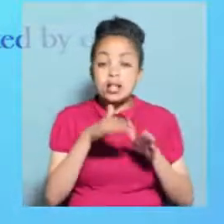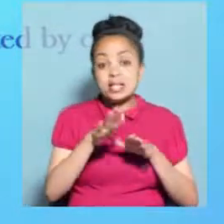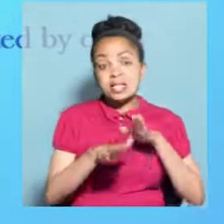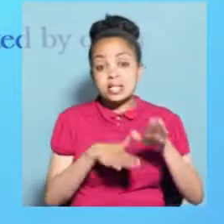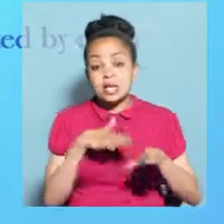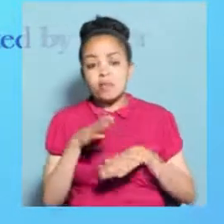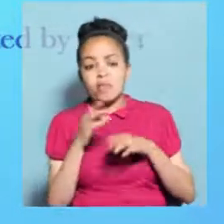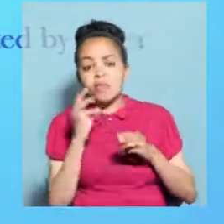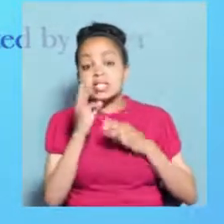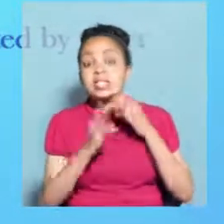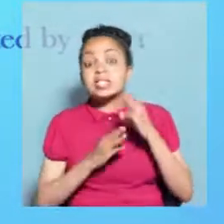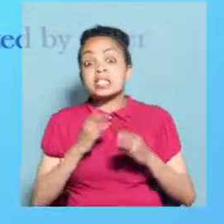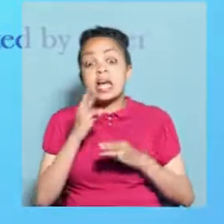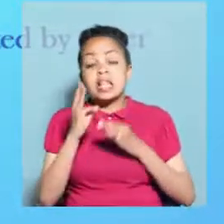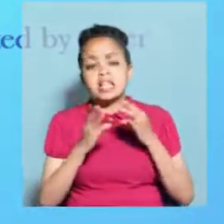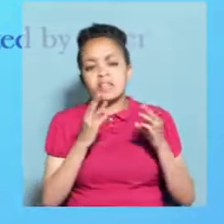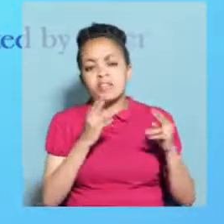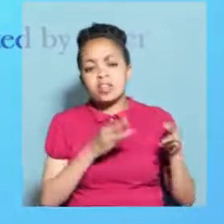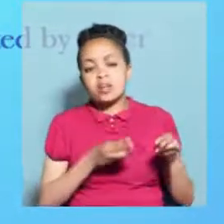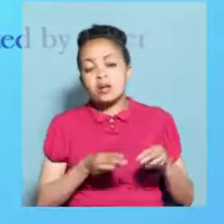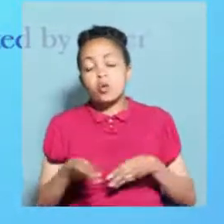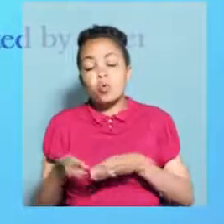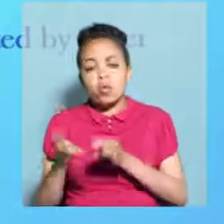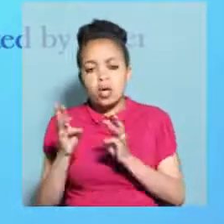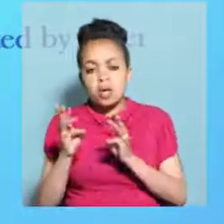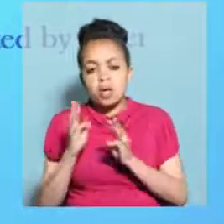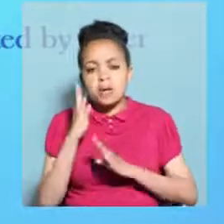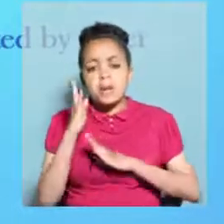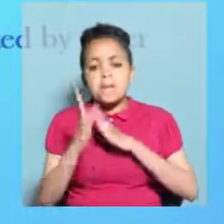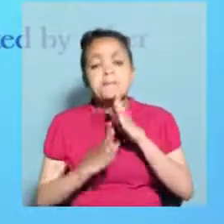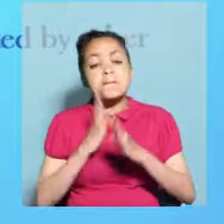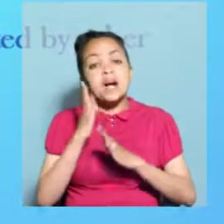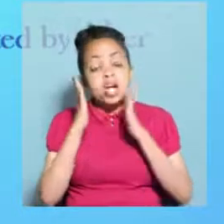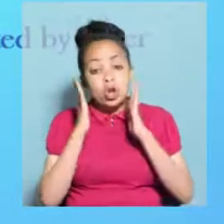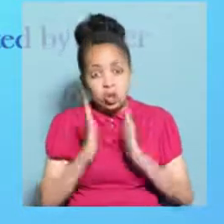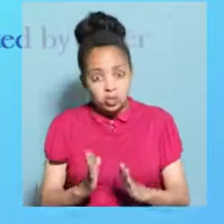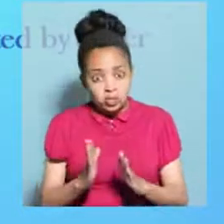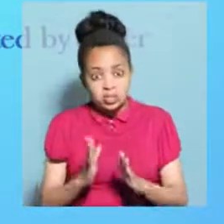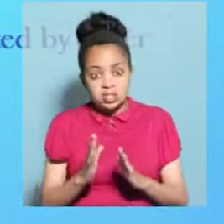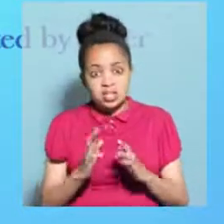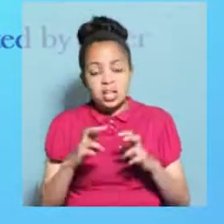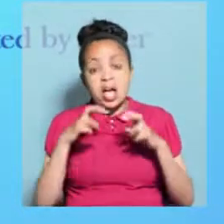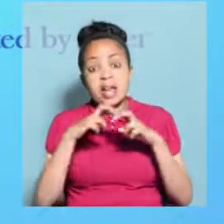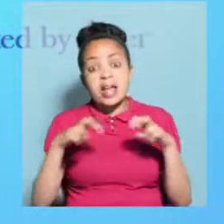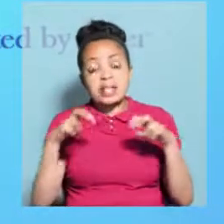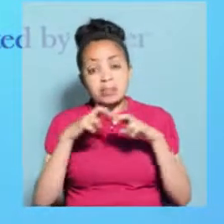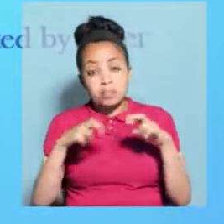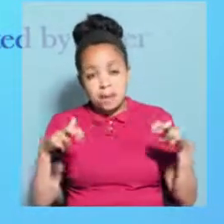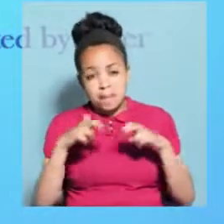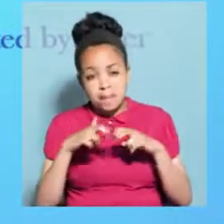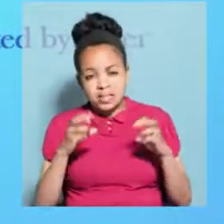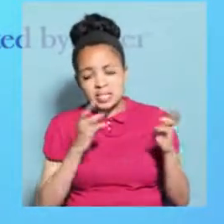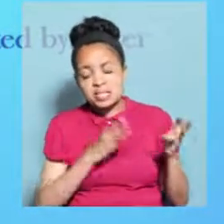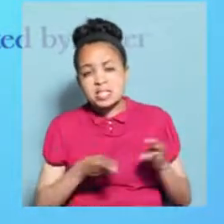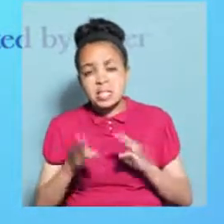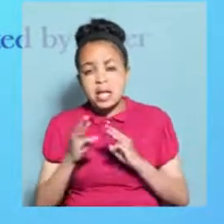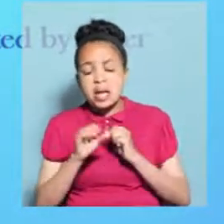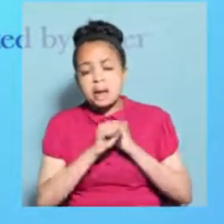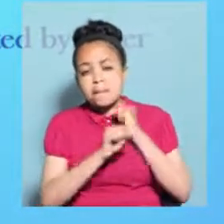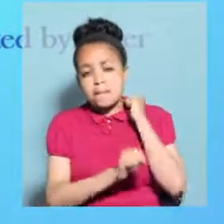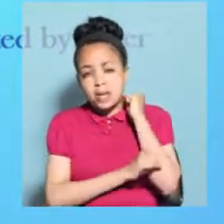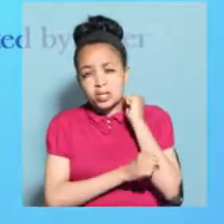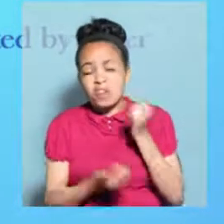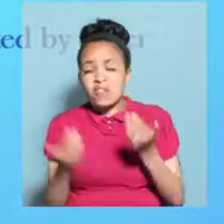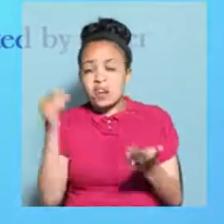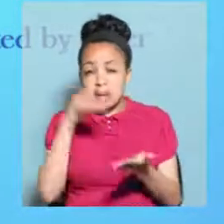scientific method to solve a problem. So, biologist as is an experimentation science based on that of